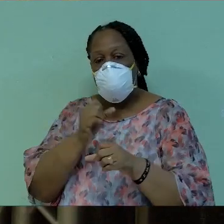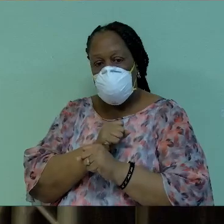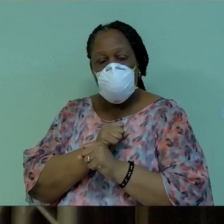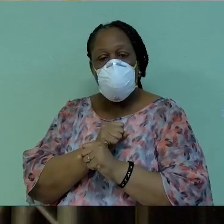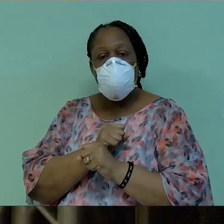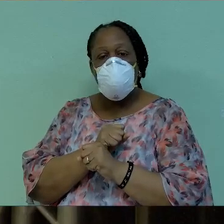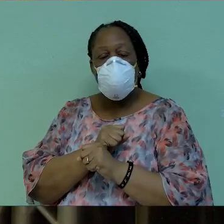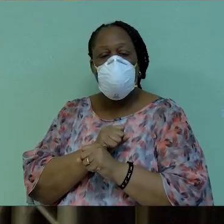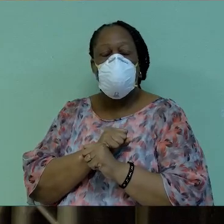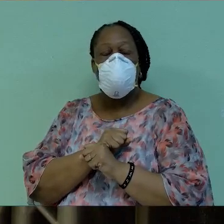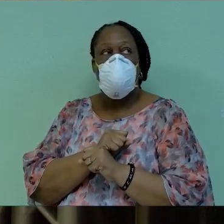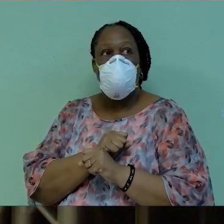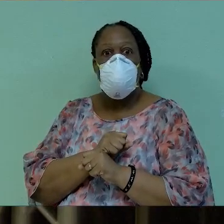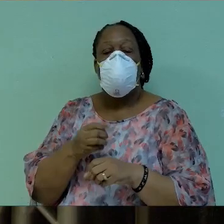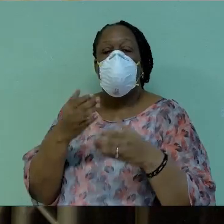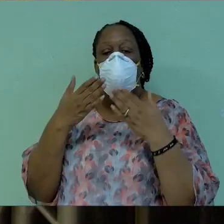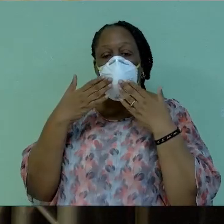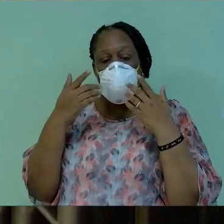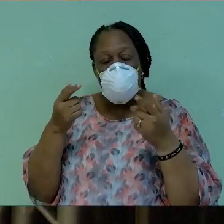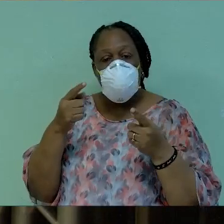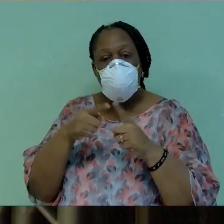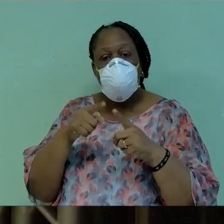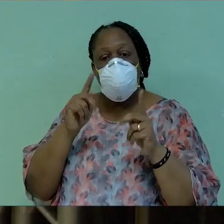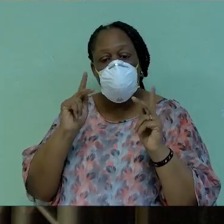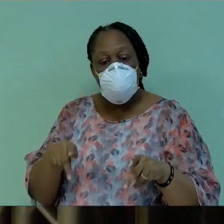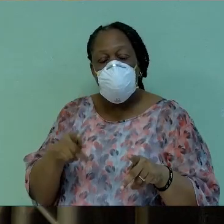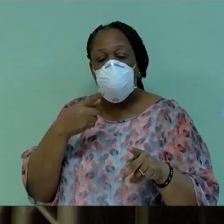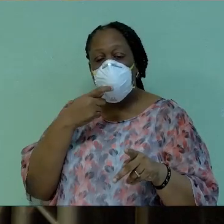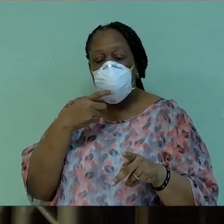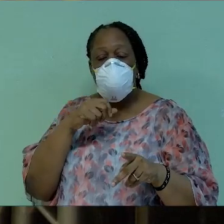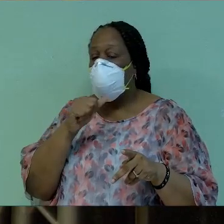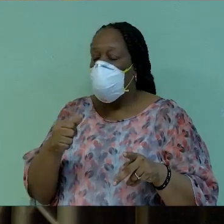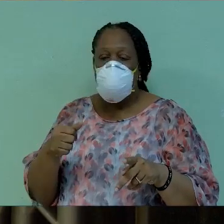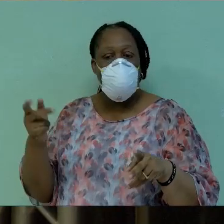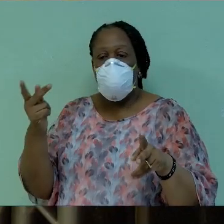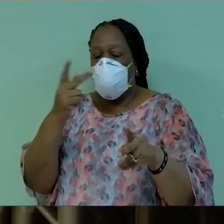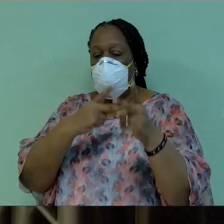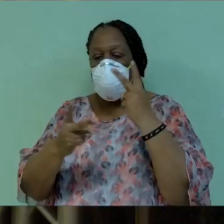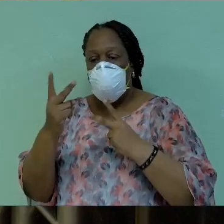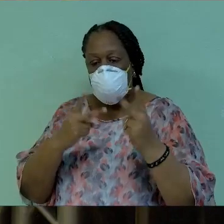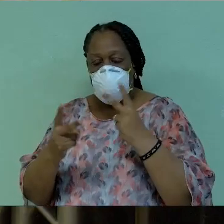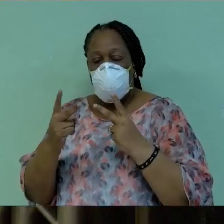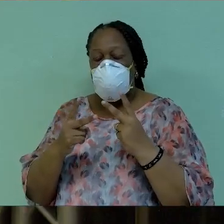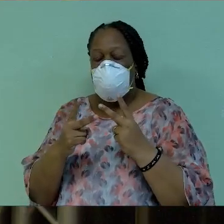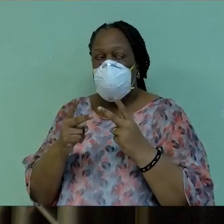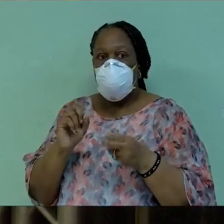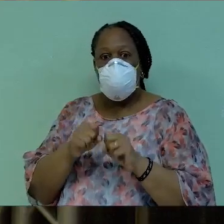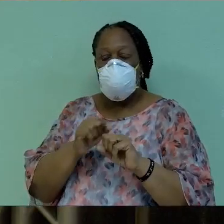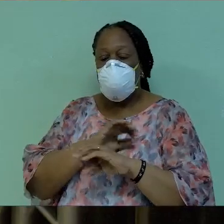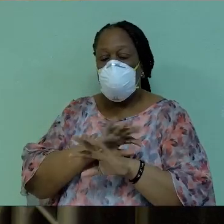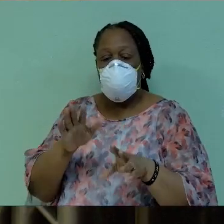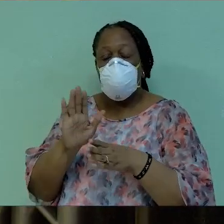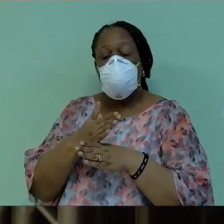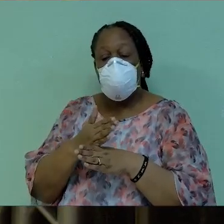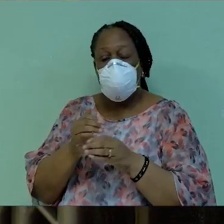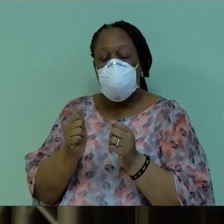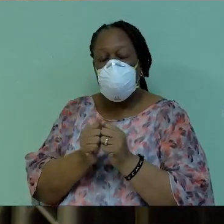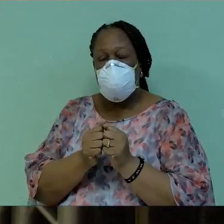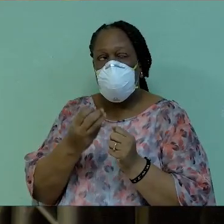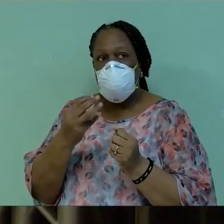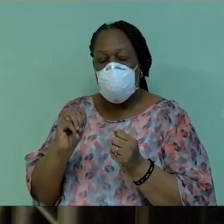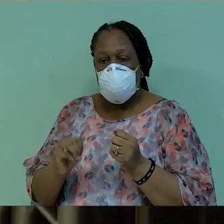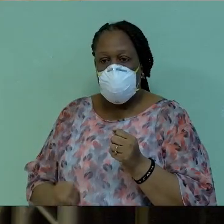normal. And so they are thankful for the procedures that was put in place to keep them safe during the lockdowns. And so